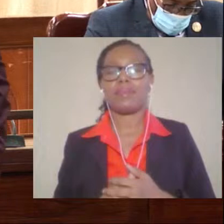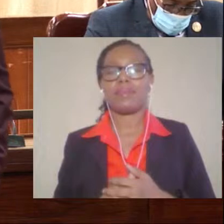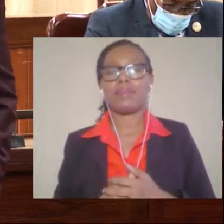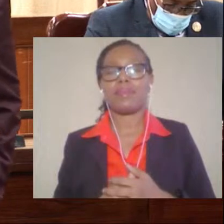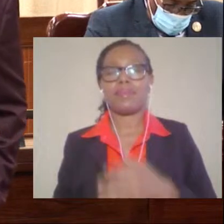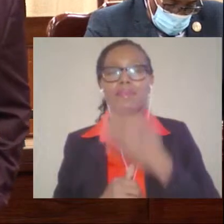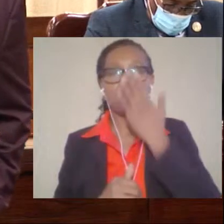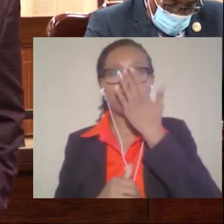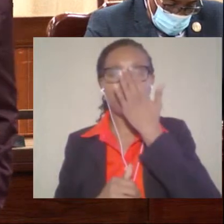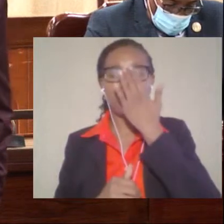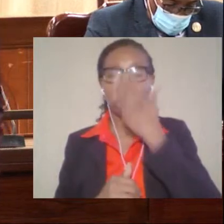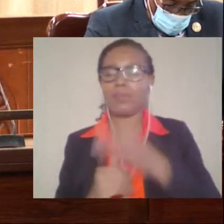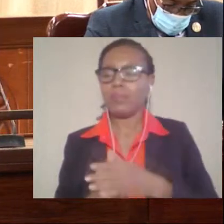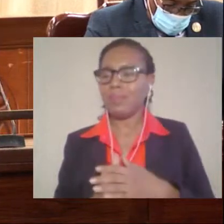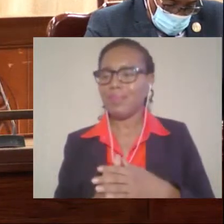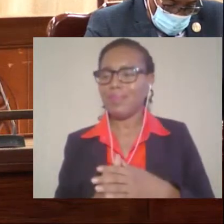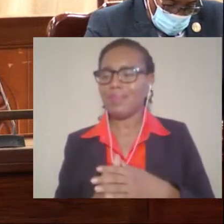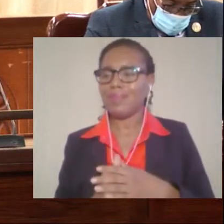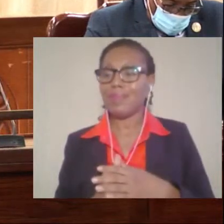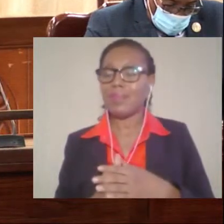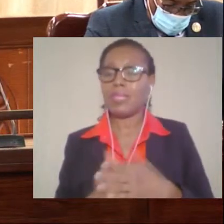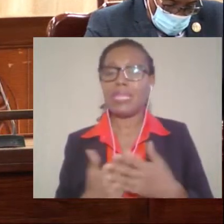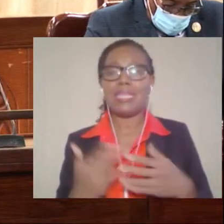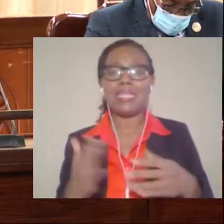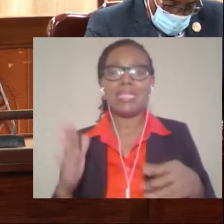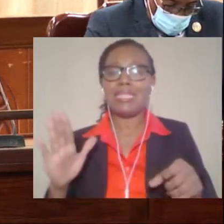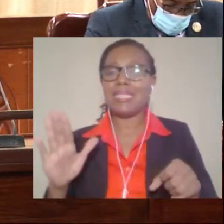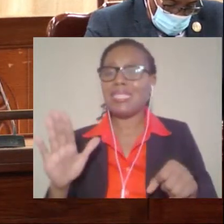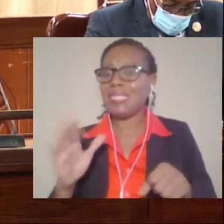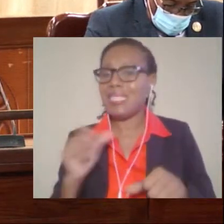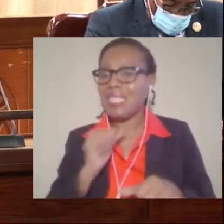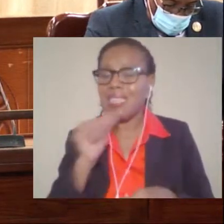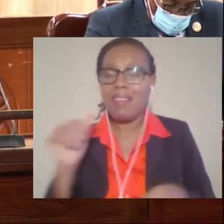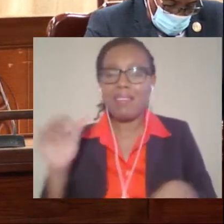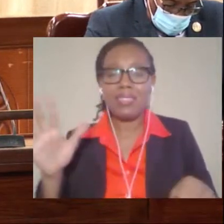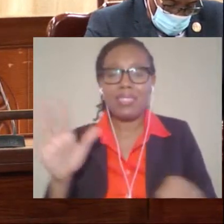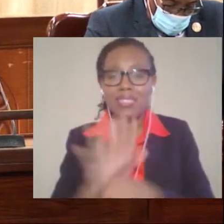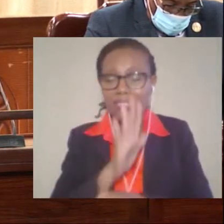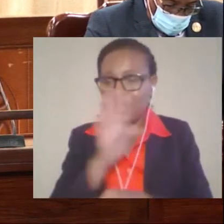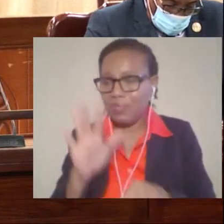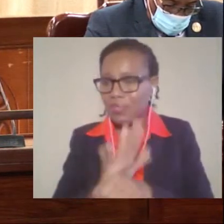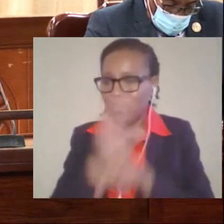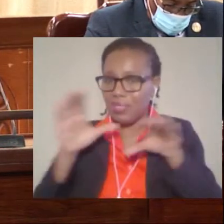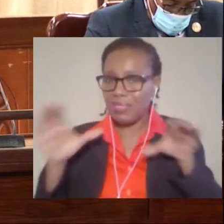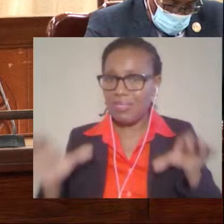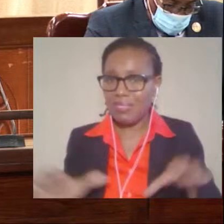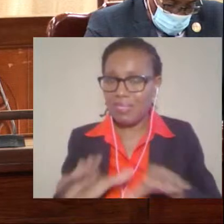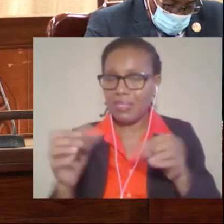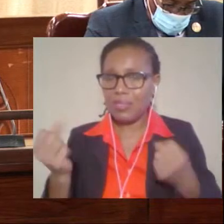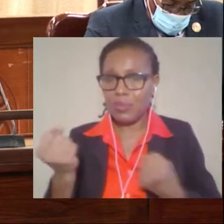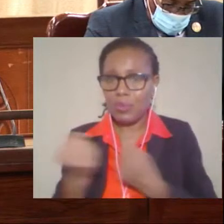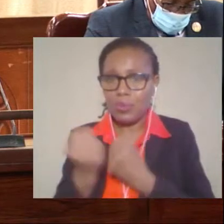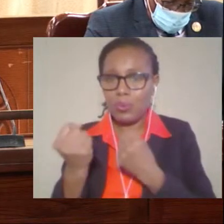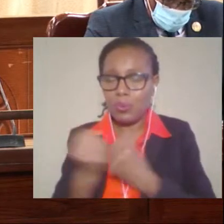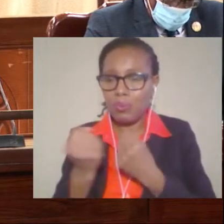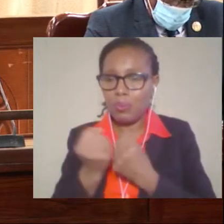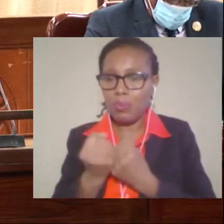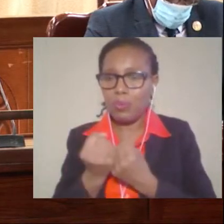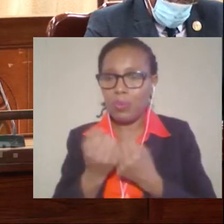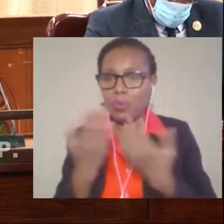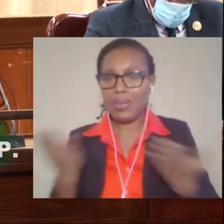not sufficiently responsive to the needs of the country, a discovery after